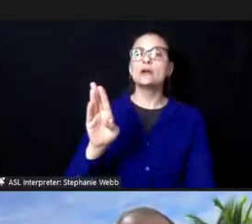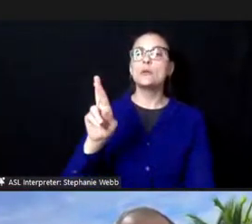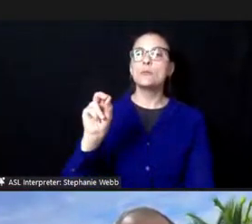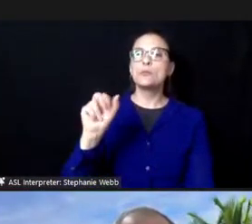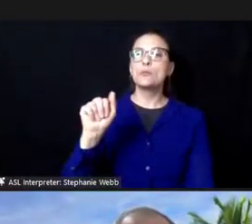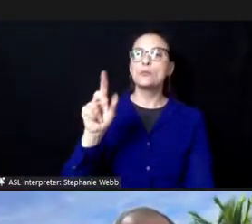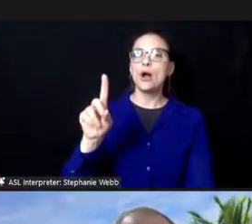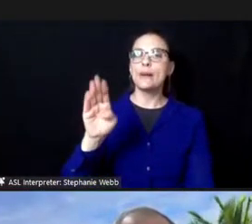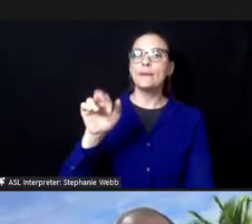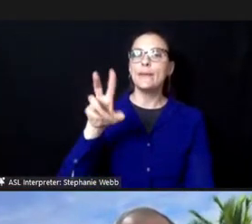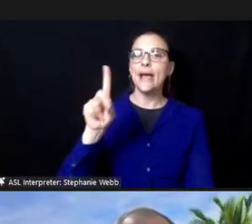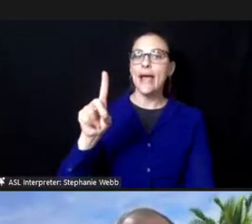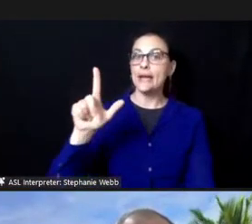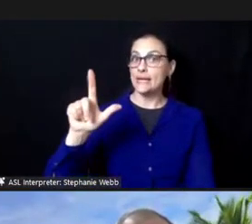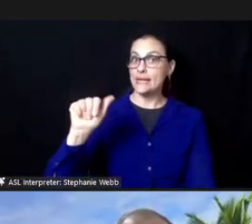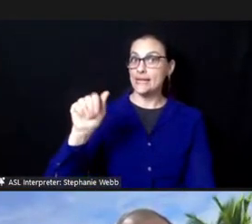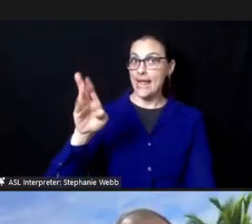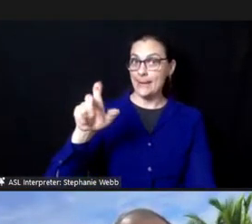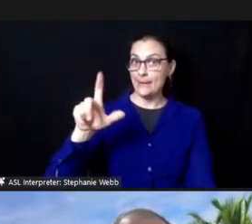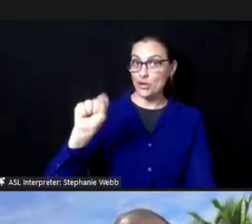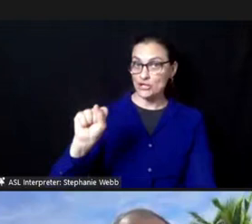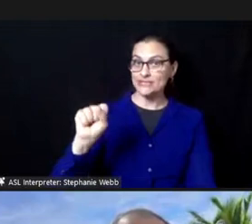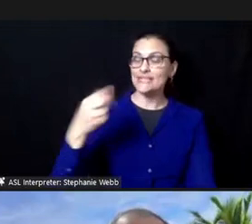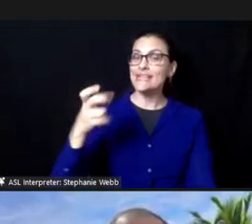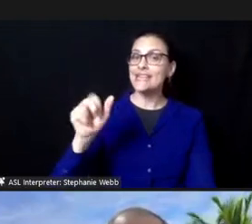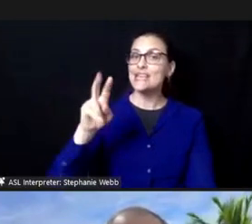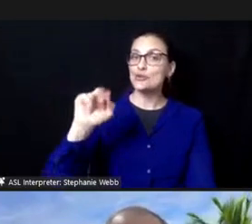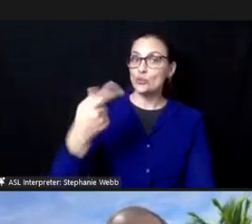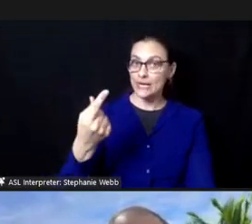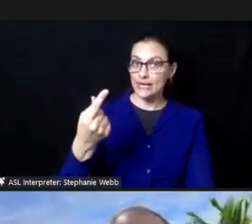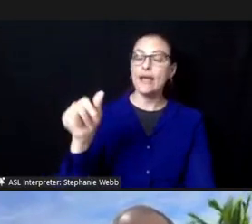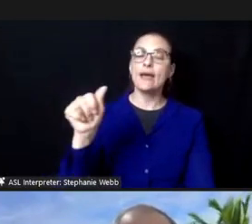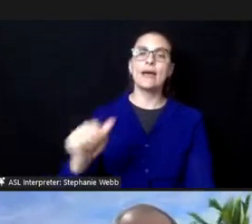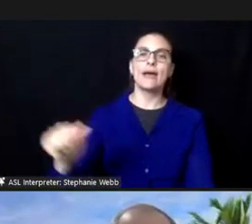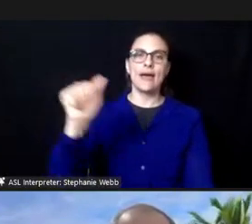broadbandlabelshearing@fcc.gov. Feel free to shoot us an email. Our team will be monitoring that inbox and